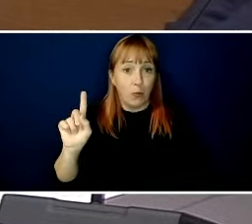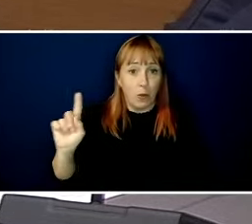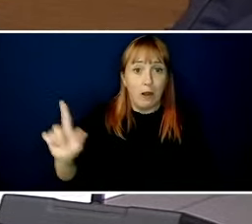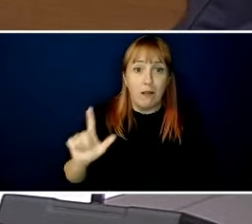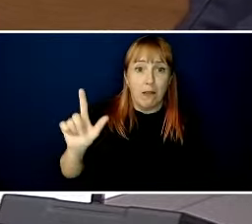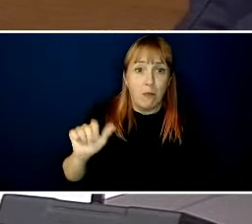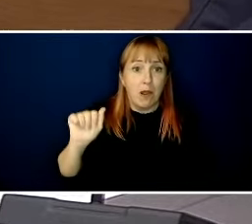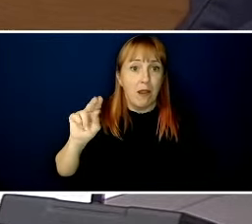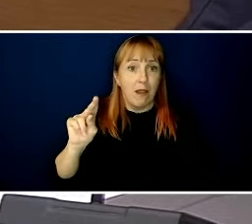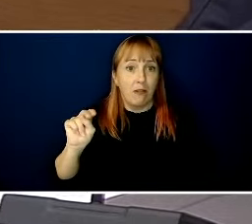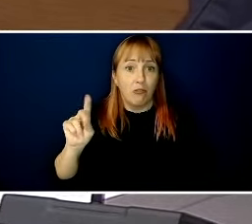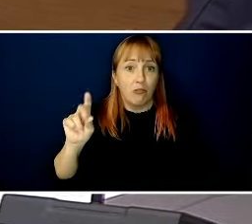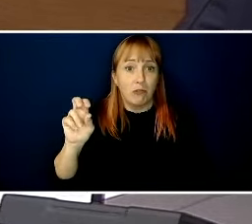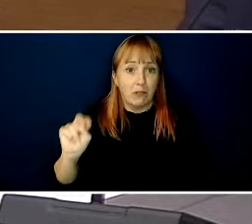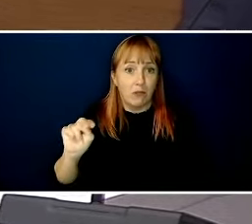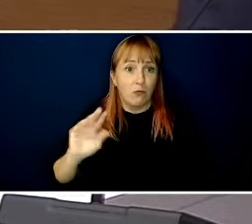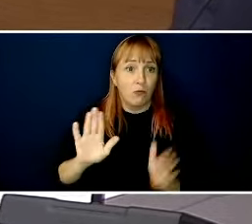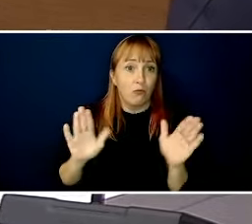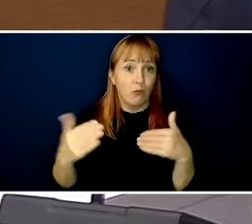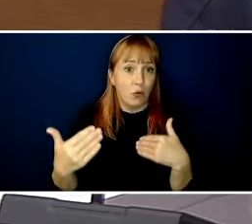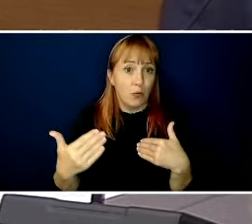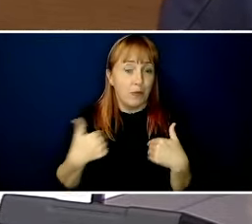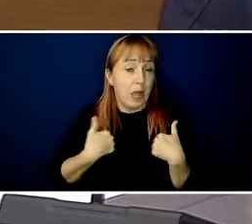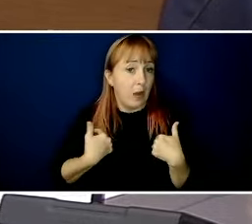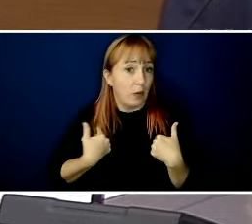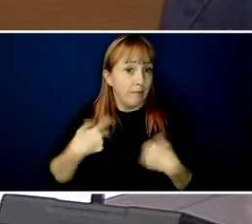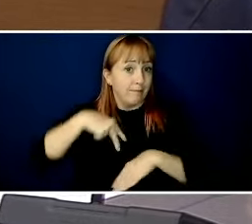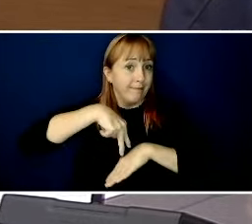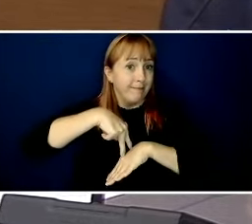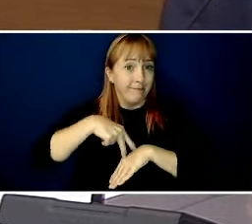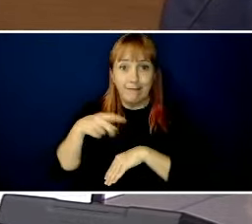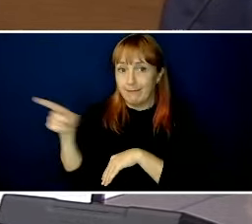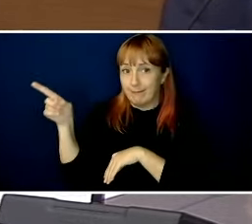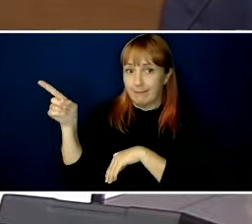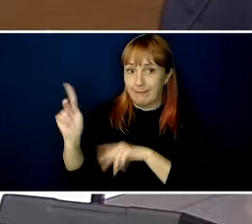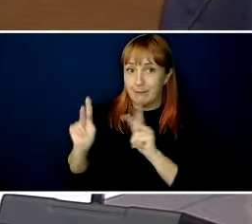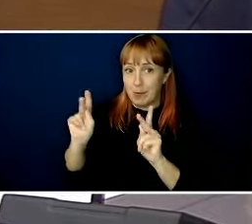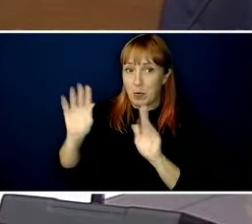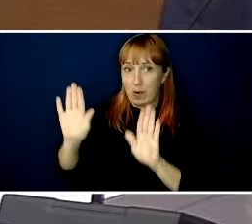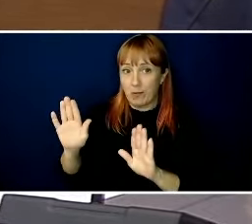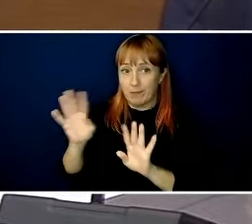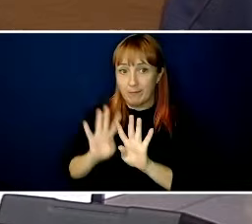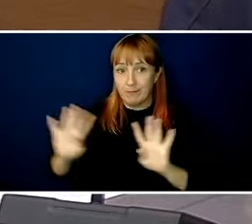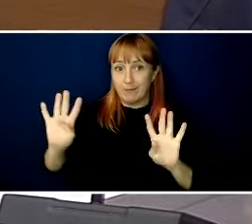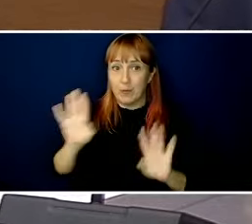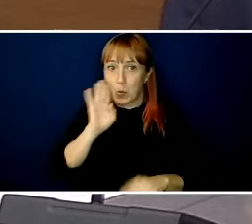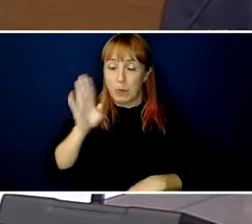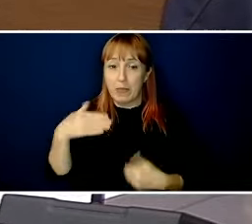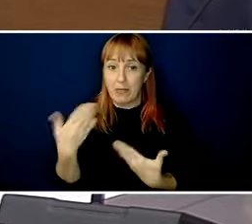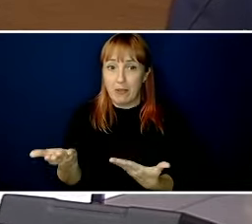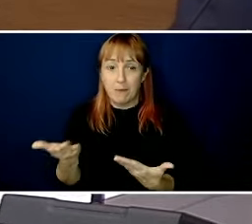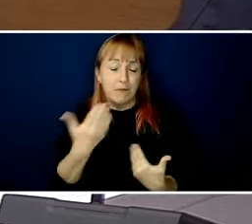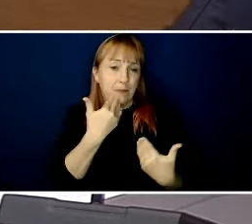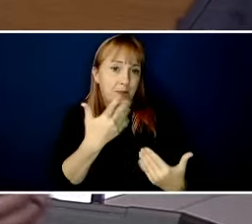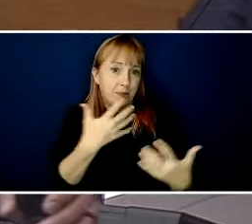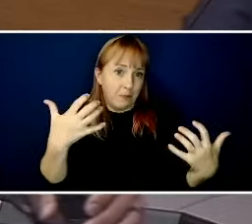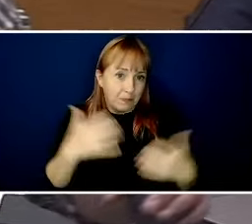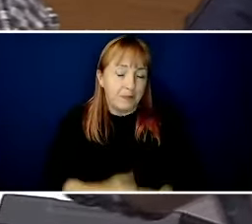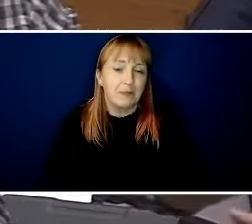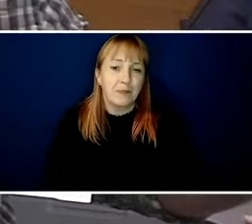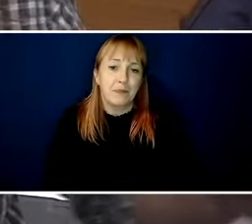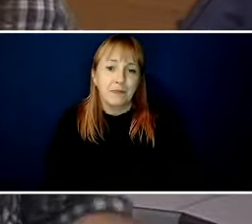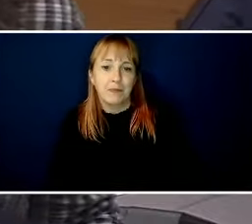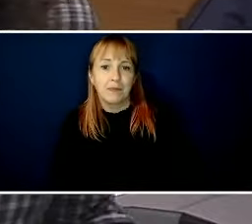Room, where I will be and these wonderful people will be as well. So thank you guys so much. We really appreciate it.